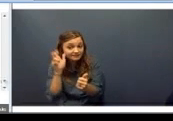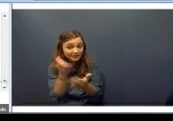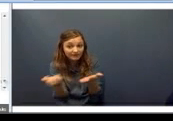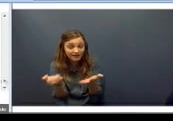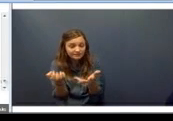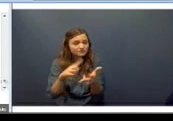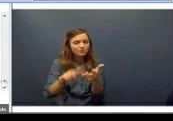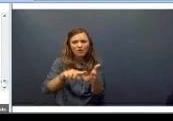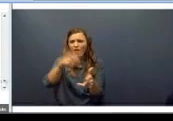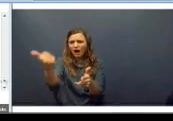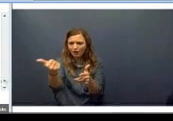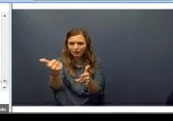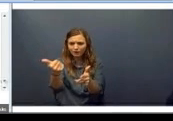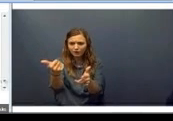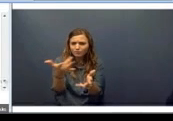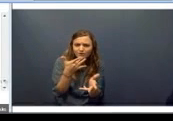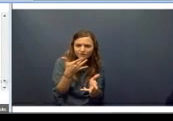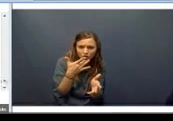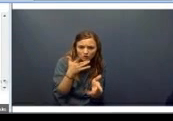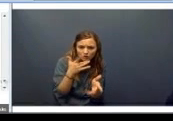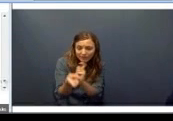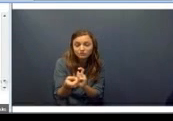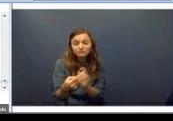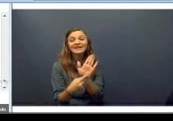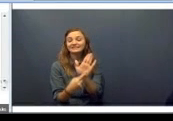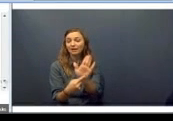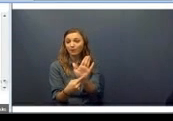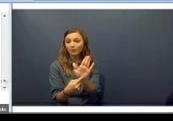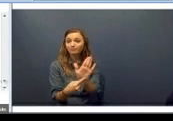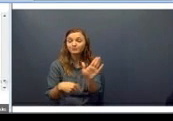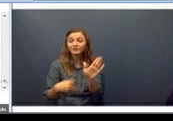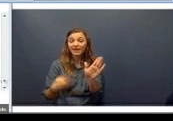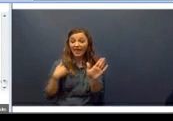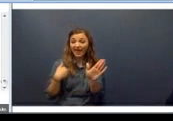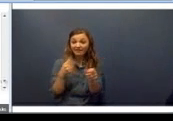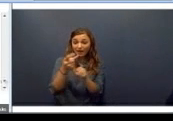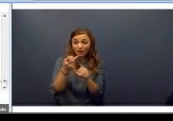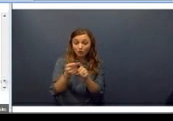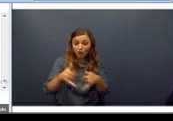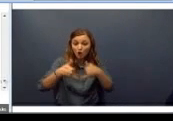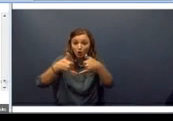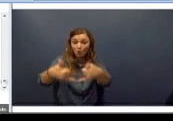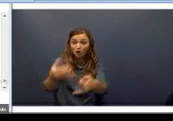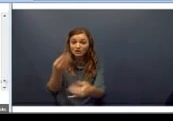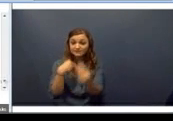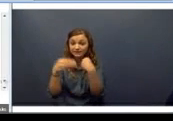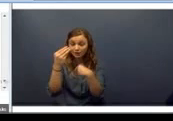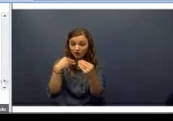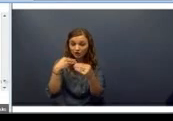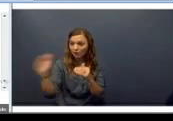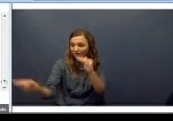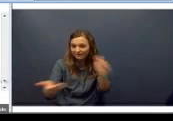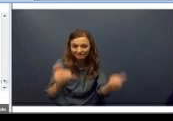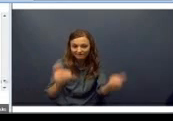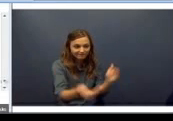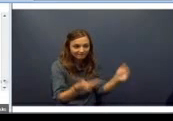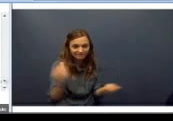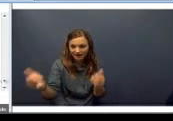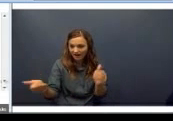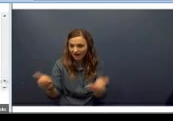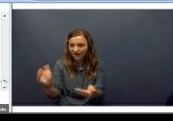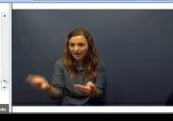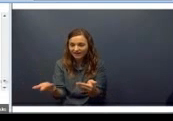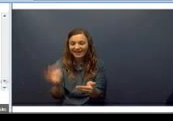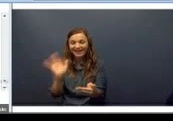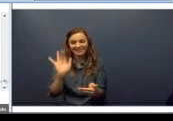language interpretation or assistive listening devices or any other type of accommodation. So for instance, we have an annual awards